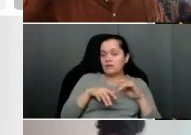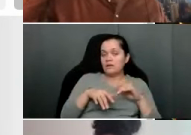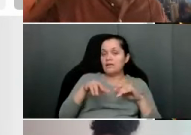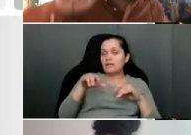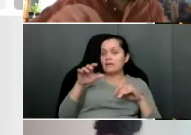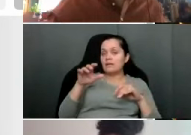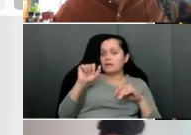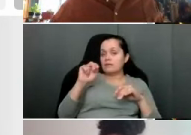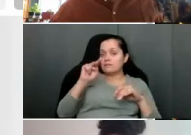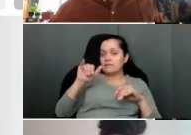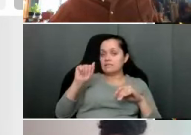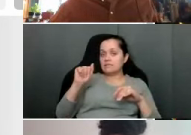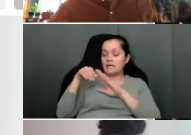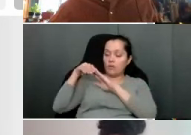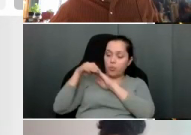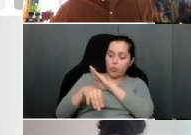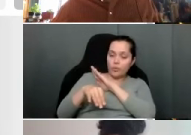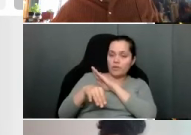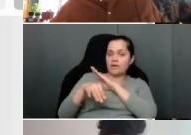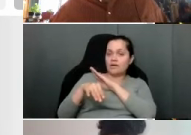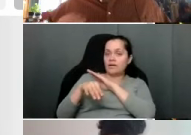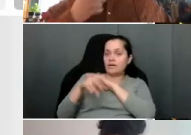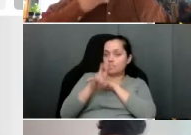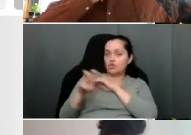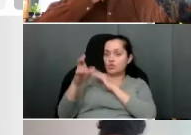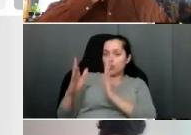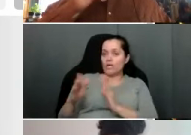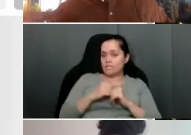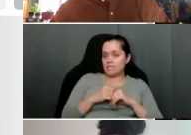Tanzania had a sharp drop in tourism.